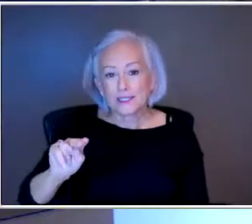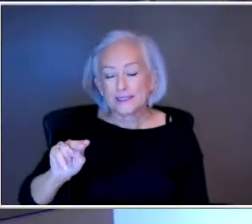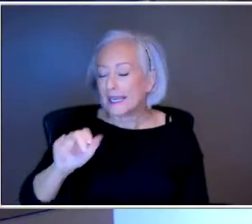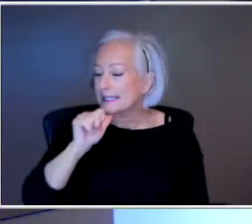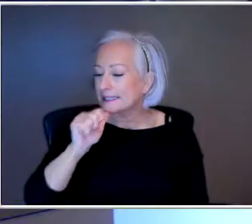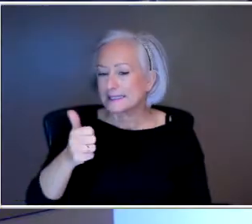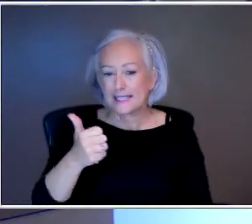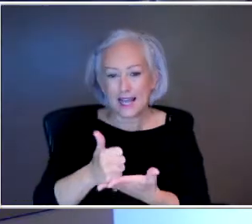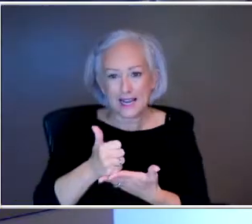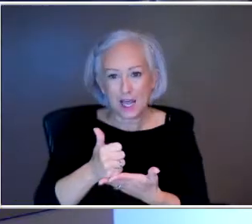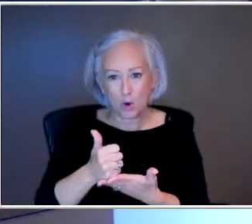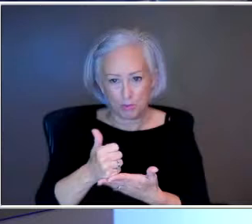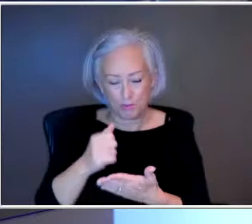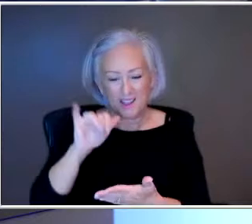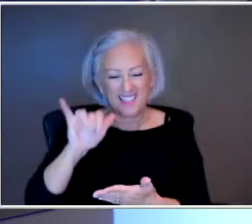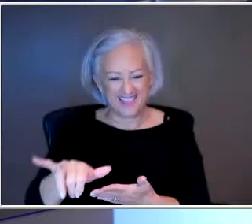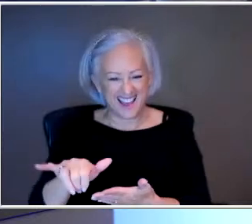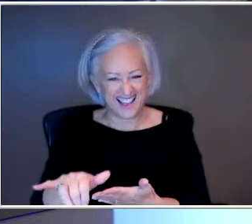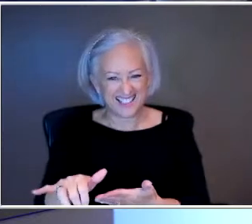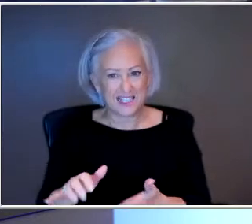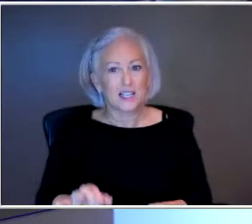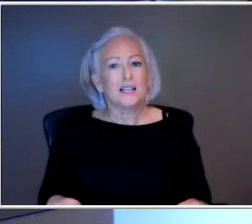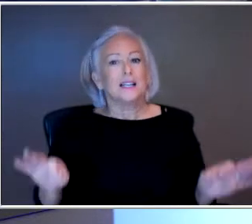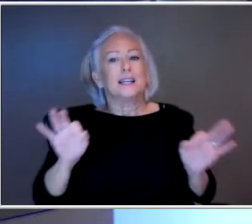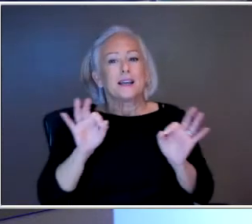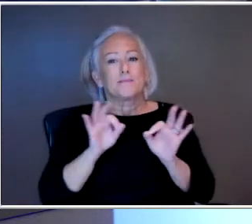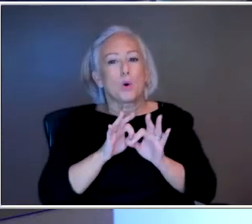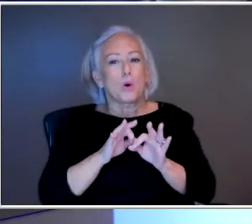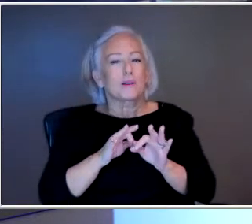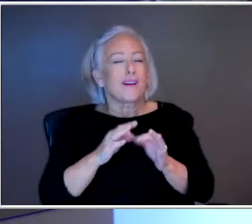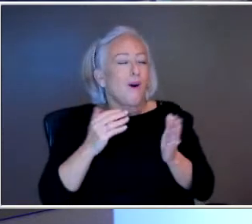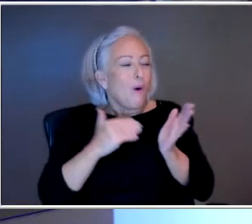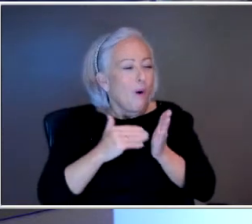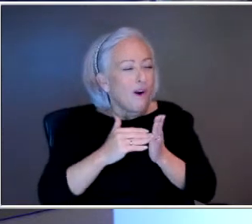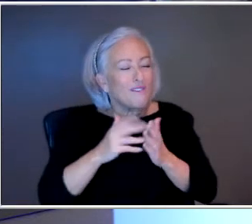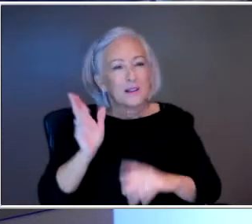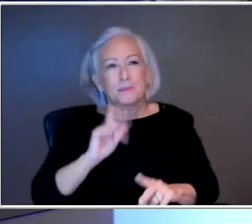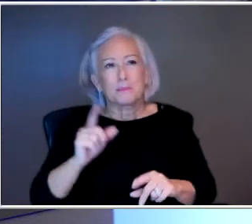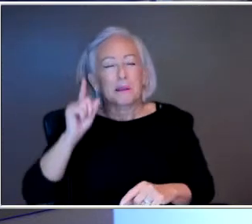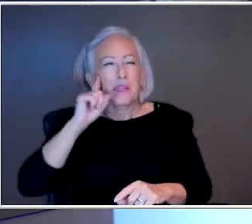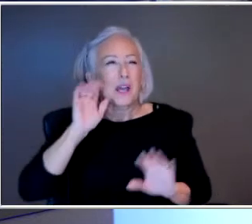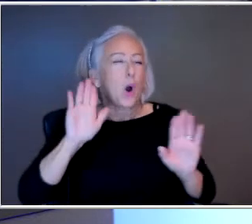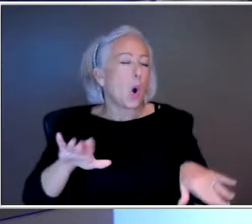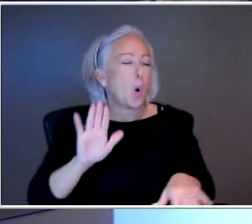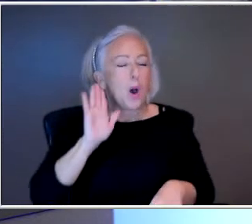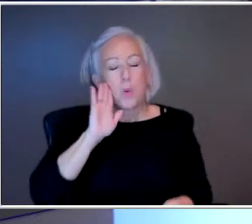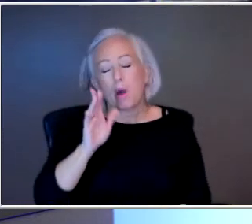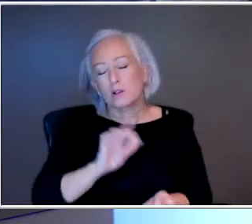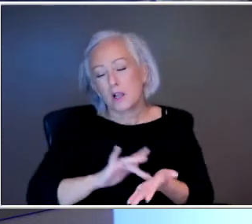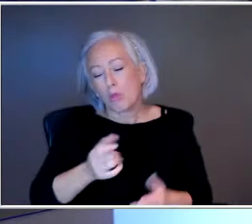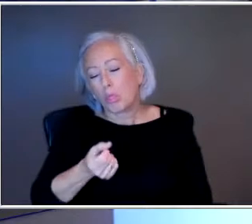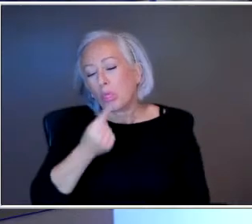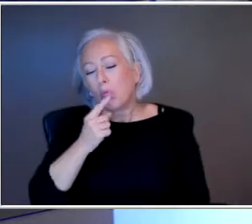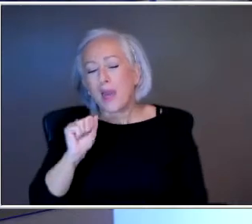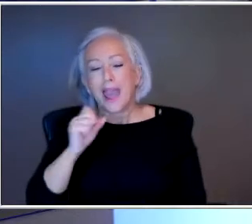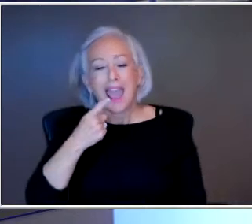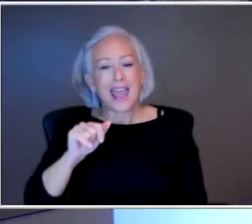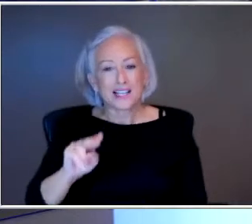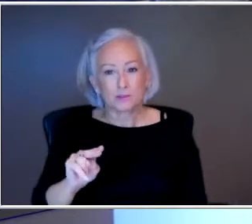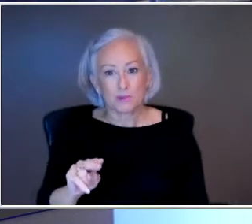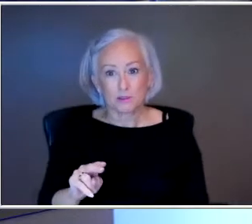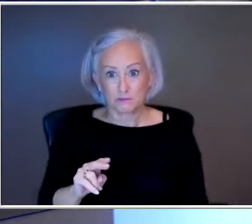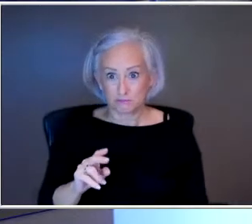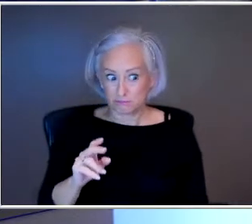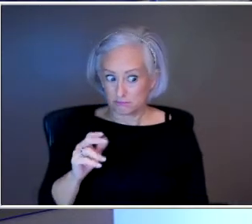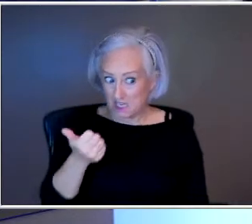Keep that in the purse. If someone I know is having one, they'll pop an aspirin. So I have to ask this because now I'm curious. In what case would you pop an aspirin? Is